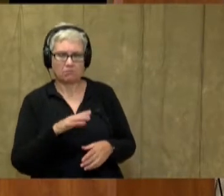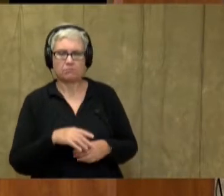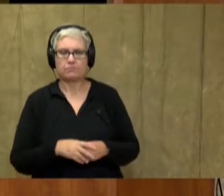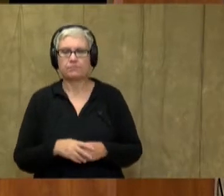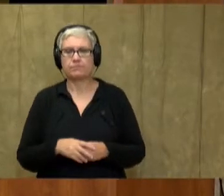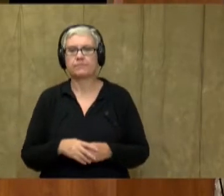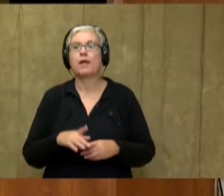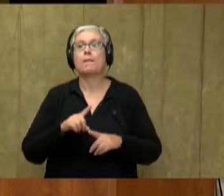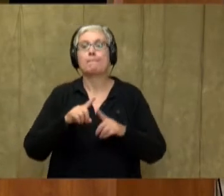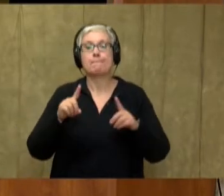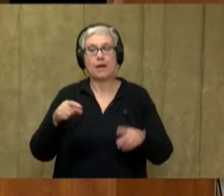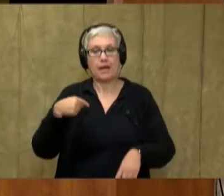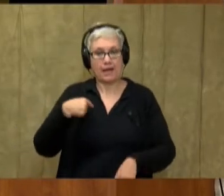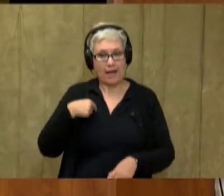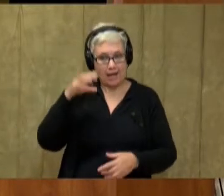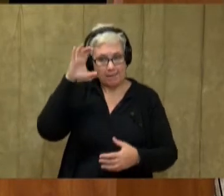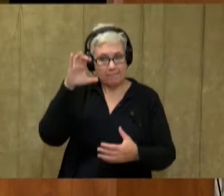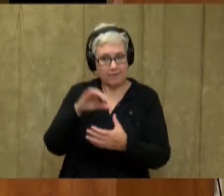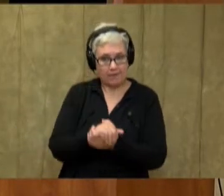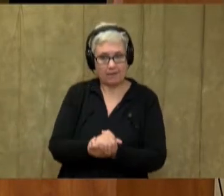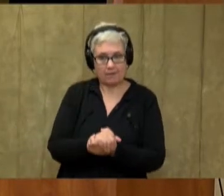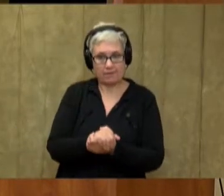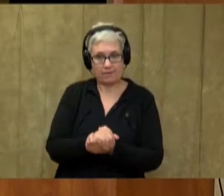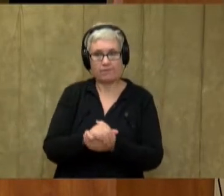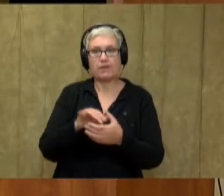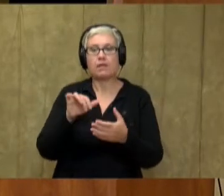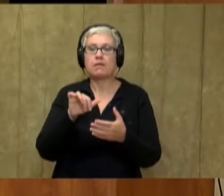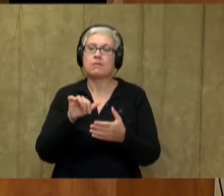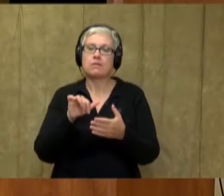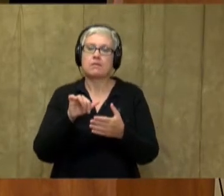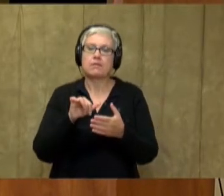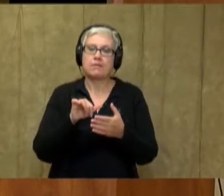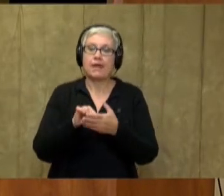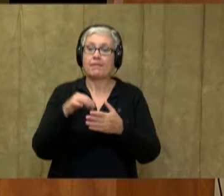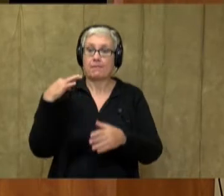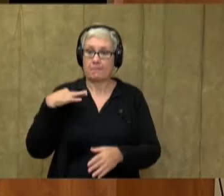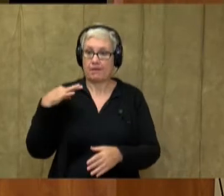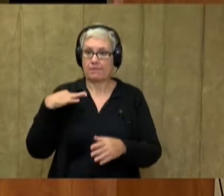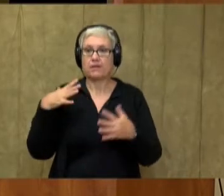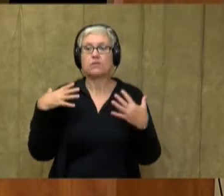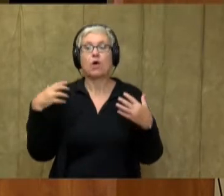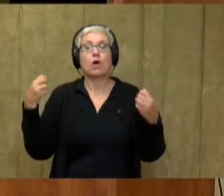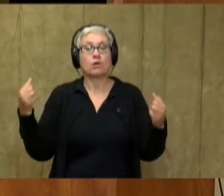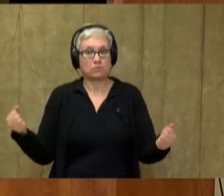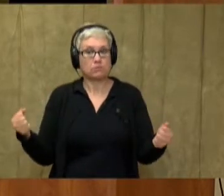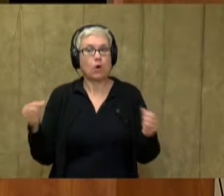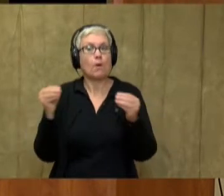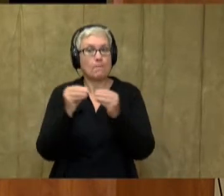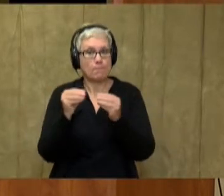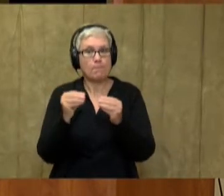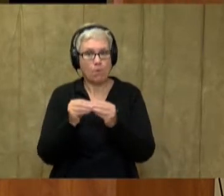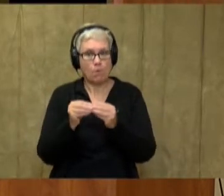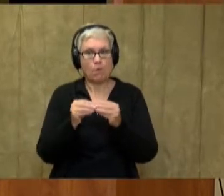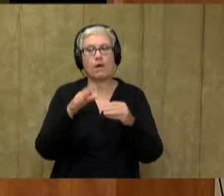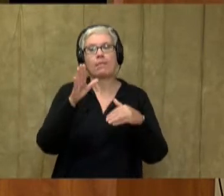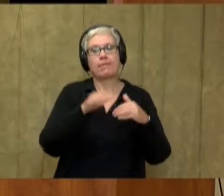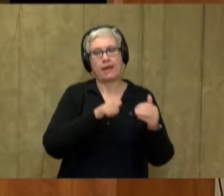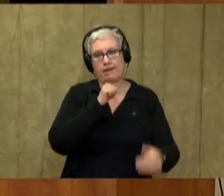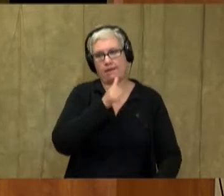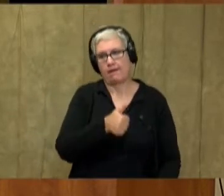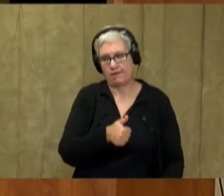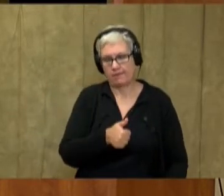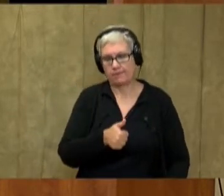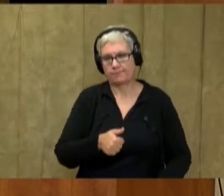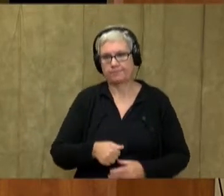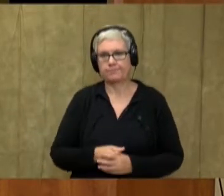I believe that the benefits are stronger than the drawbacks. Now, this individual actually wrote this using first person